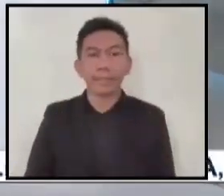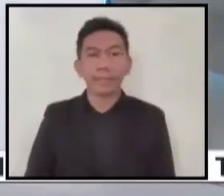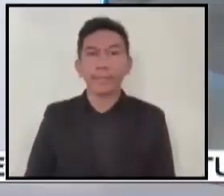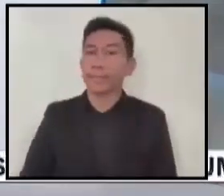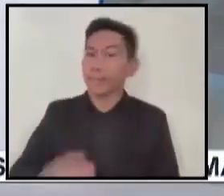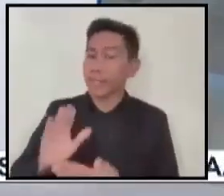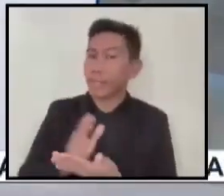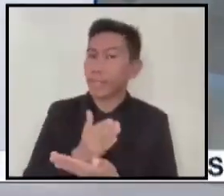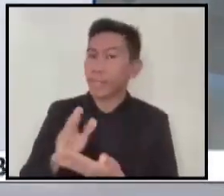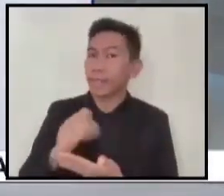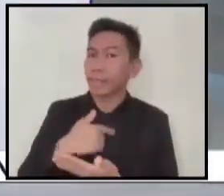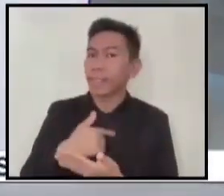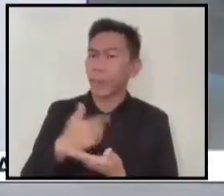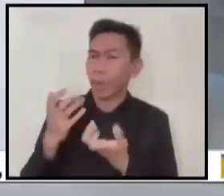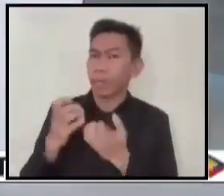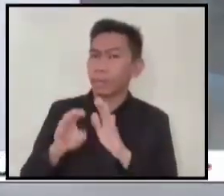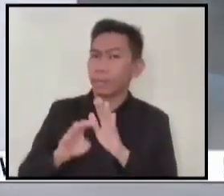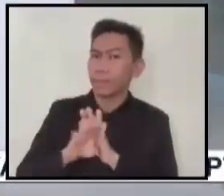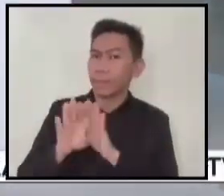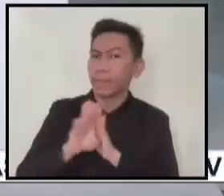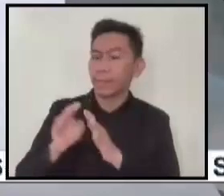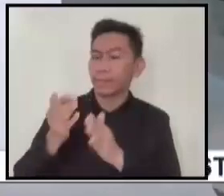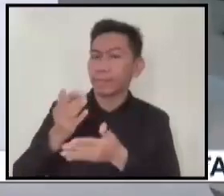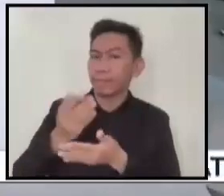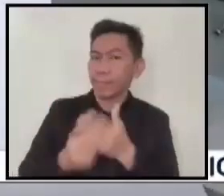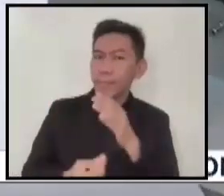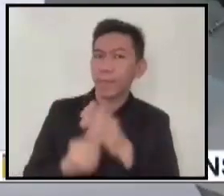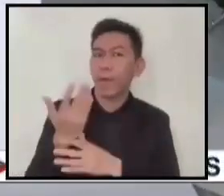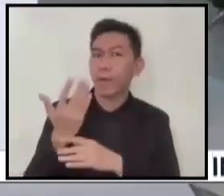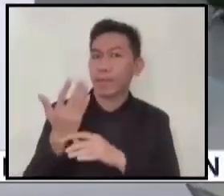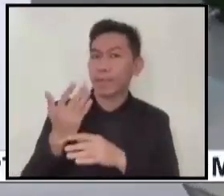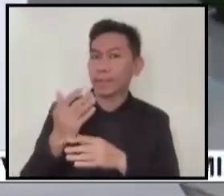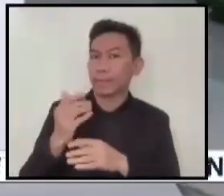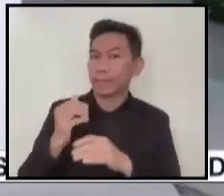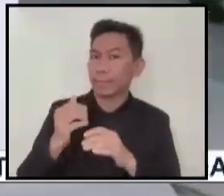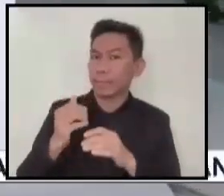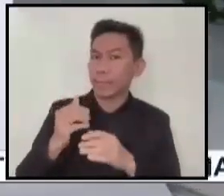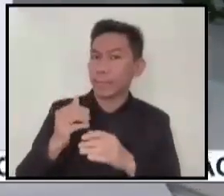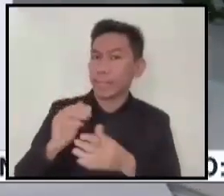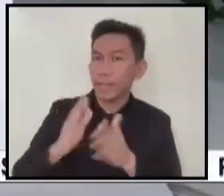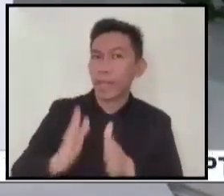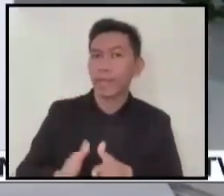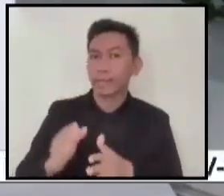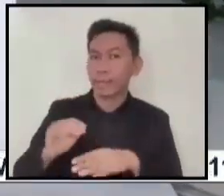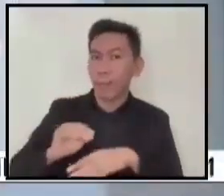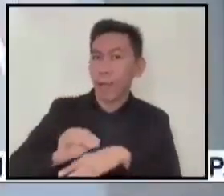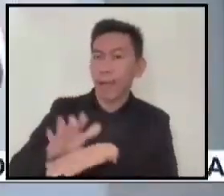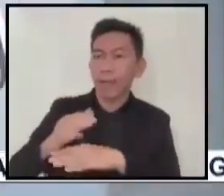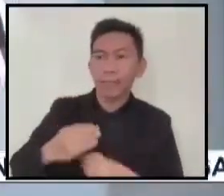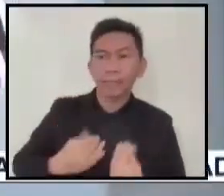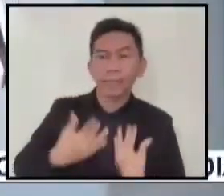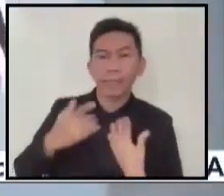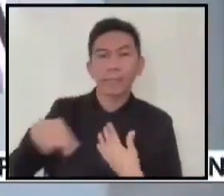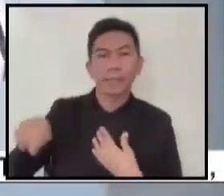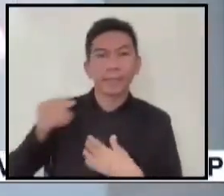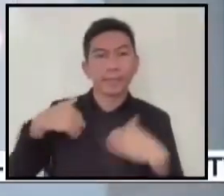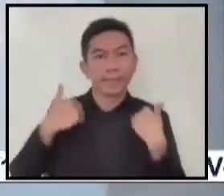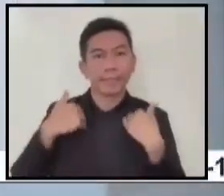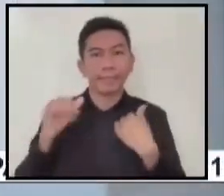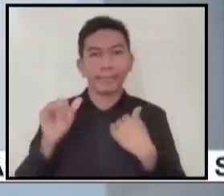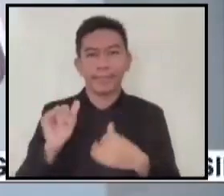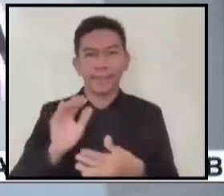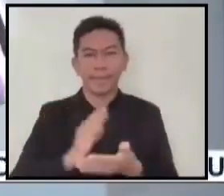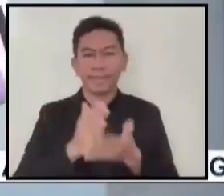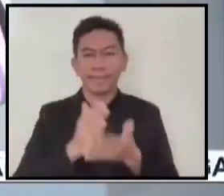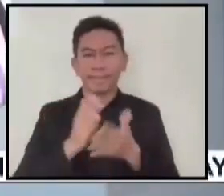an artist, grow, and to inspire other young talents like me. Mm-hmm. Okay, may upcoming gigs ka ba na maaring abangan nating